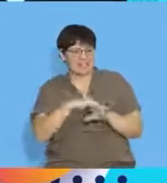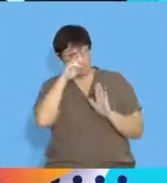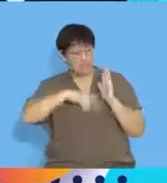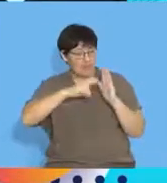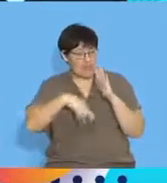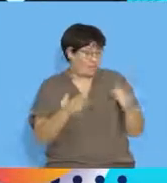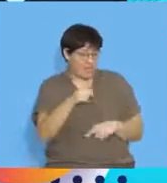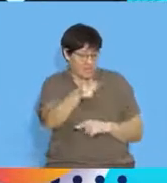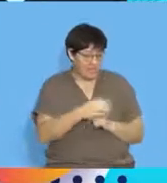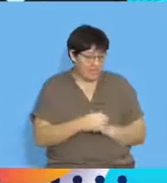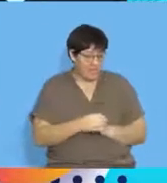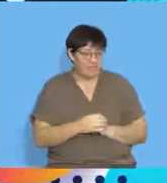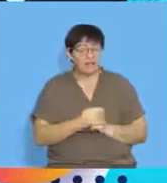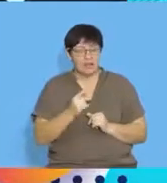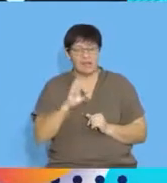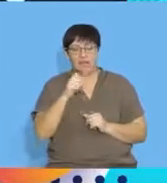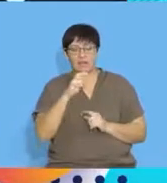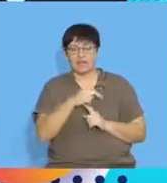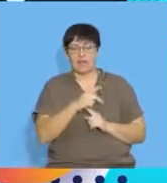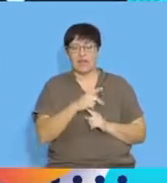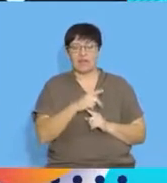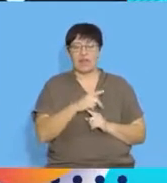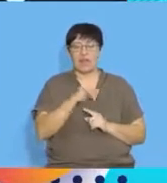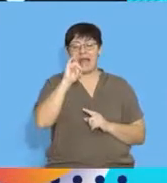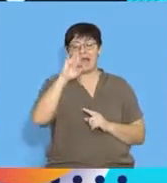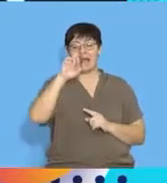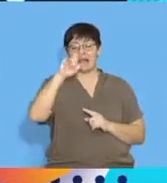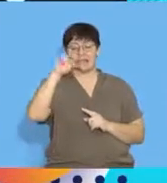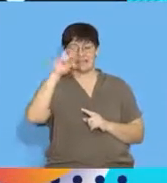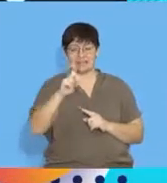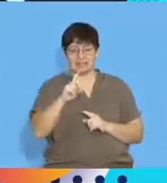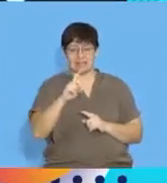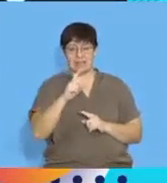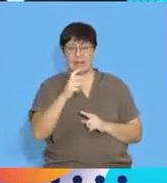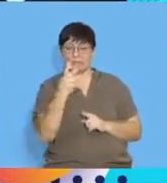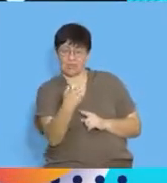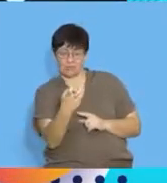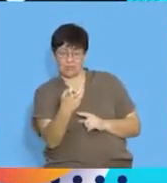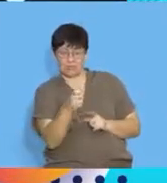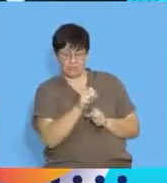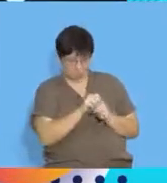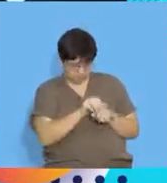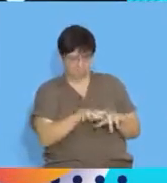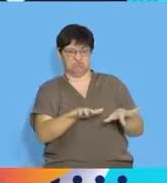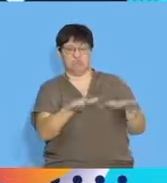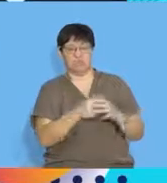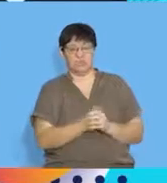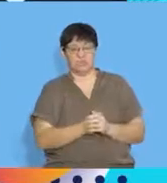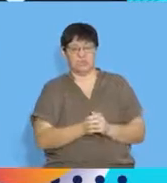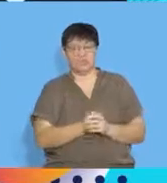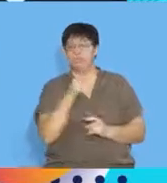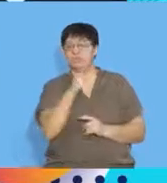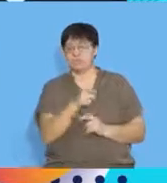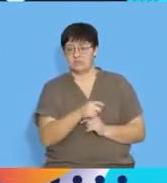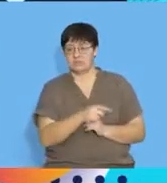a fungus attacked Ireland's potatoes, was called potato blight, right? And an island was very, right,